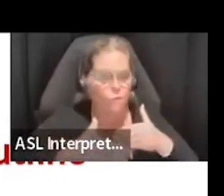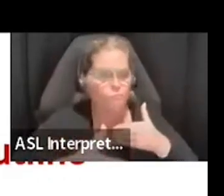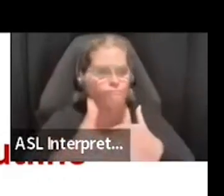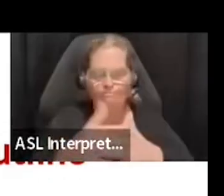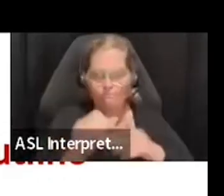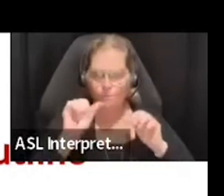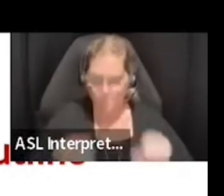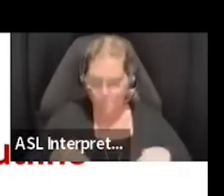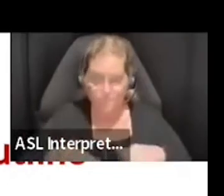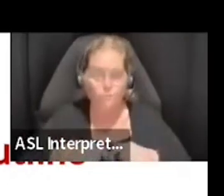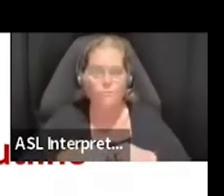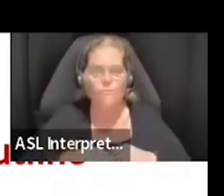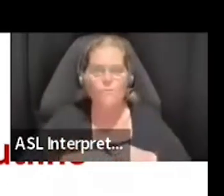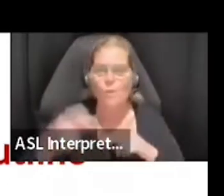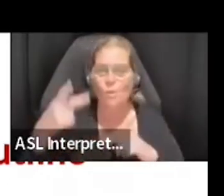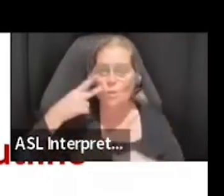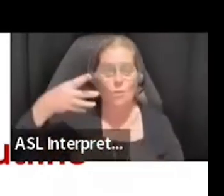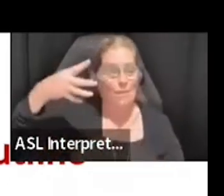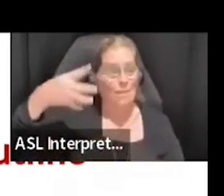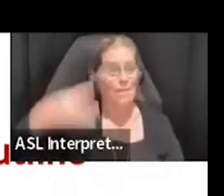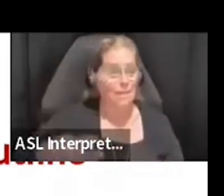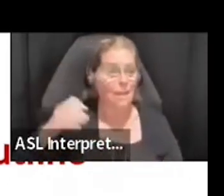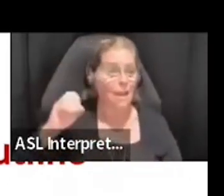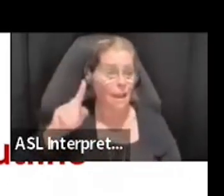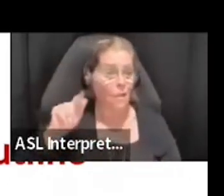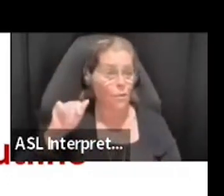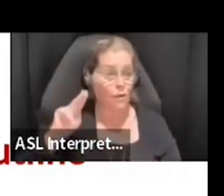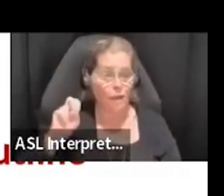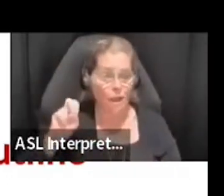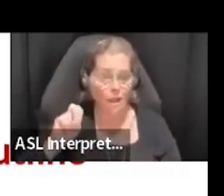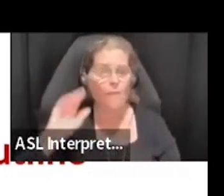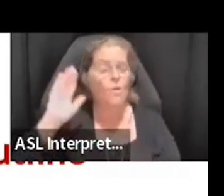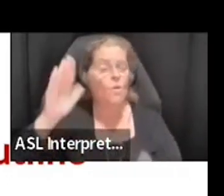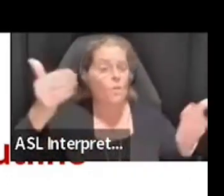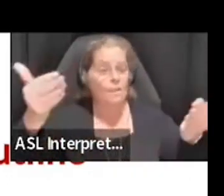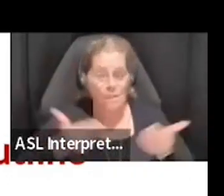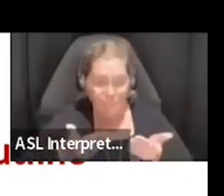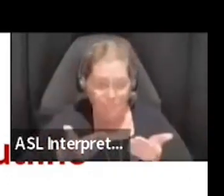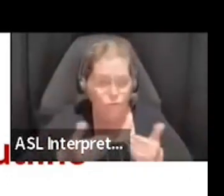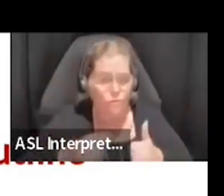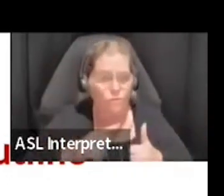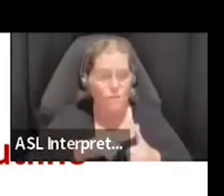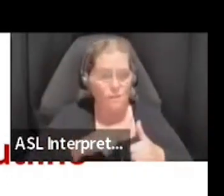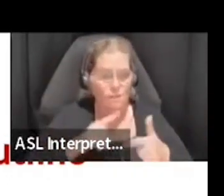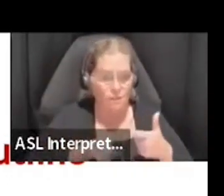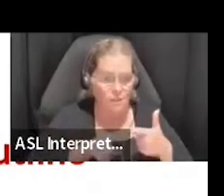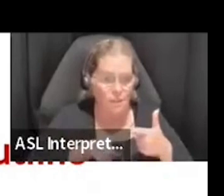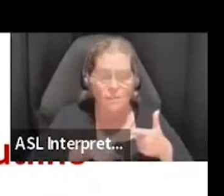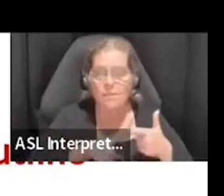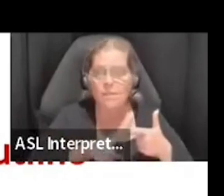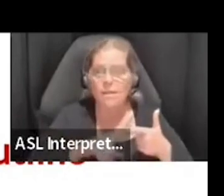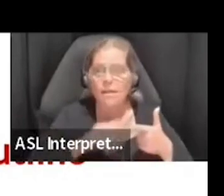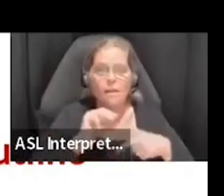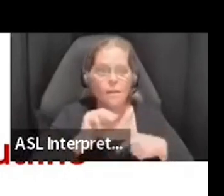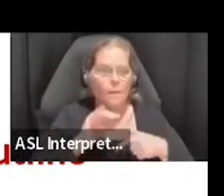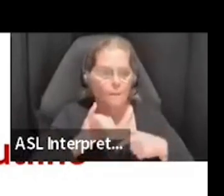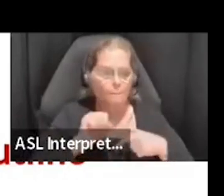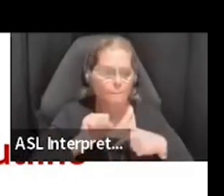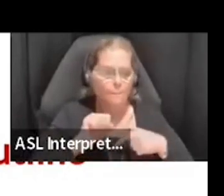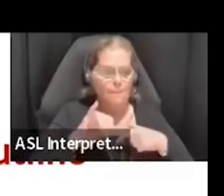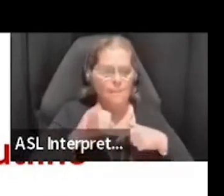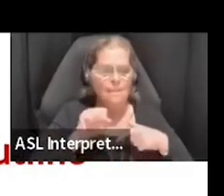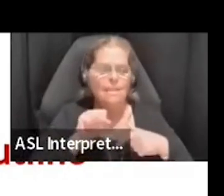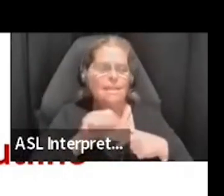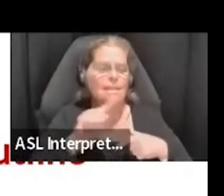outline, so we'll do welcome introductions. Ms. Zogby will speak in a moment. Then we'll do public comment. We'll talk about ARC of